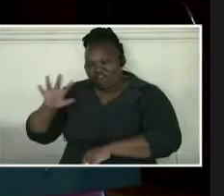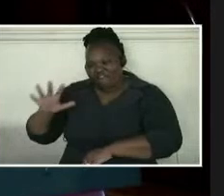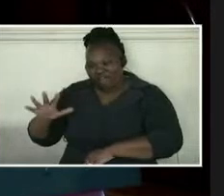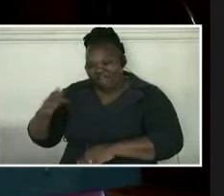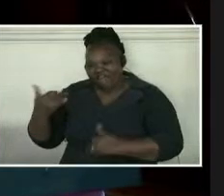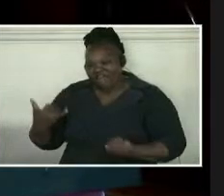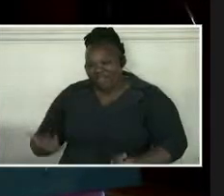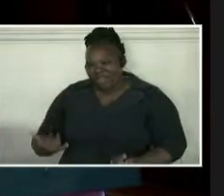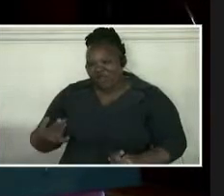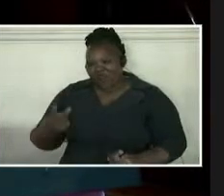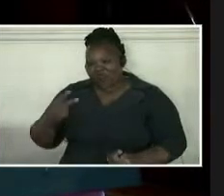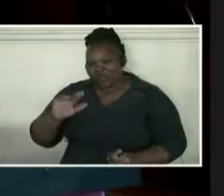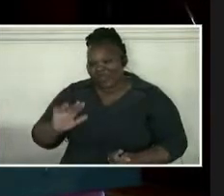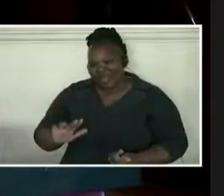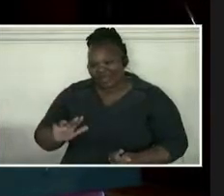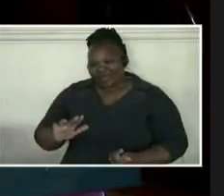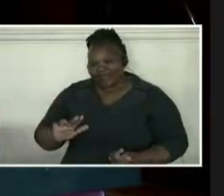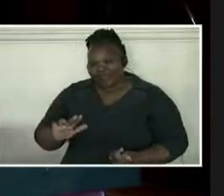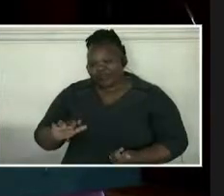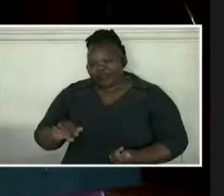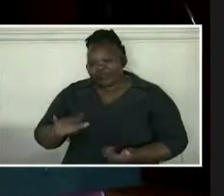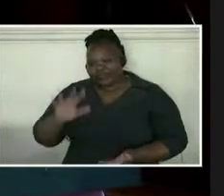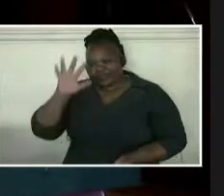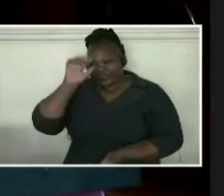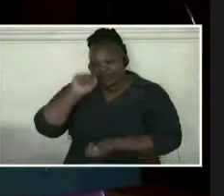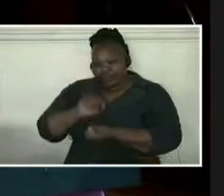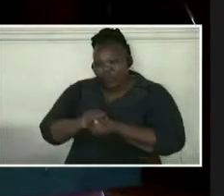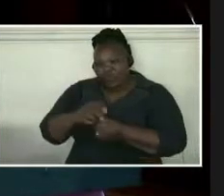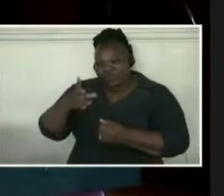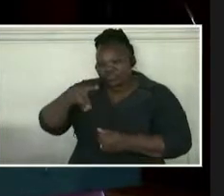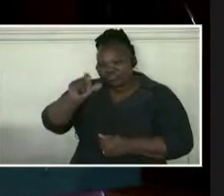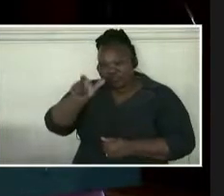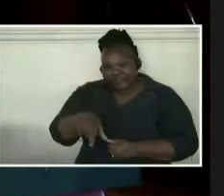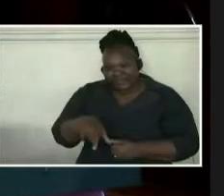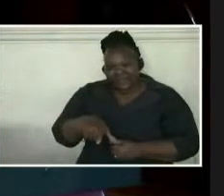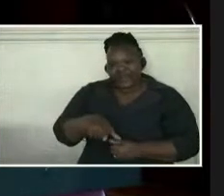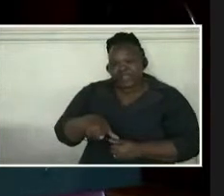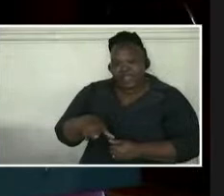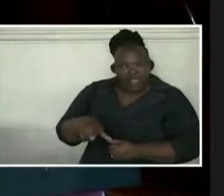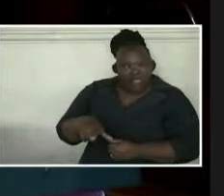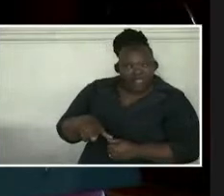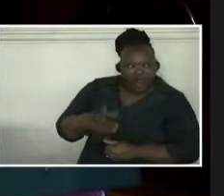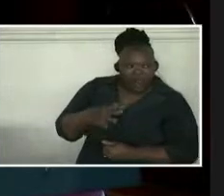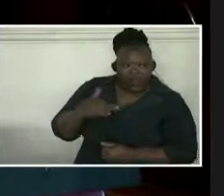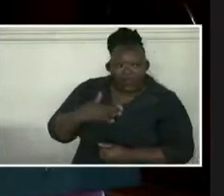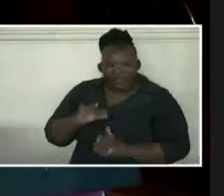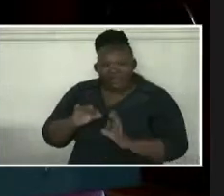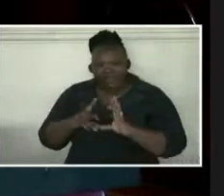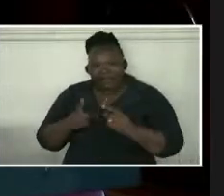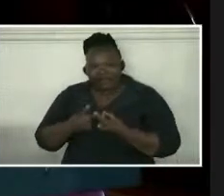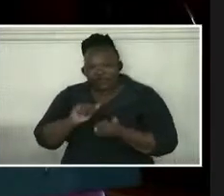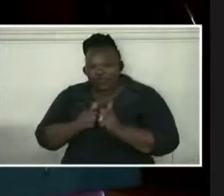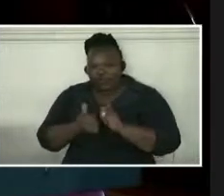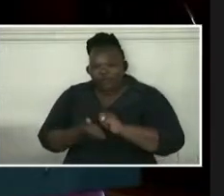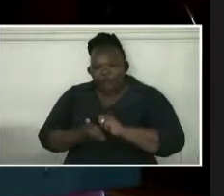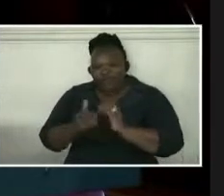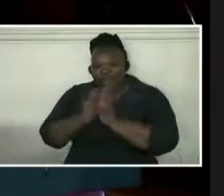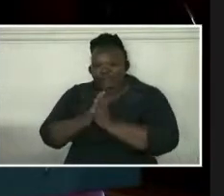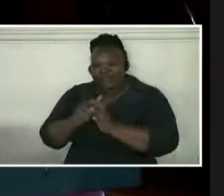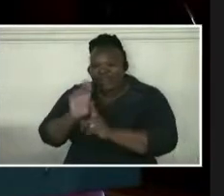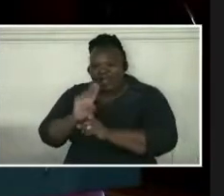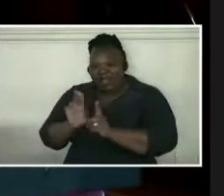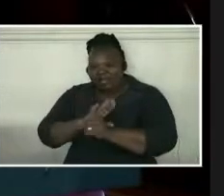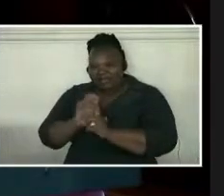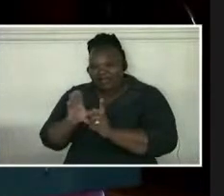indicators a chairperson in conclusion chairperson jefferson we won the department of sports arts and